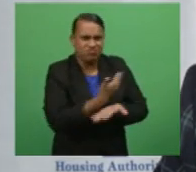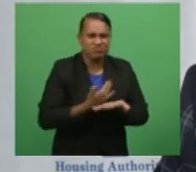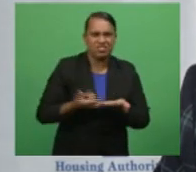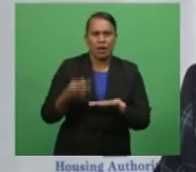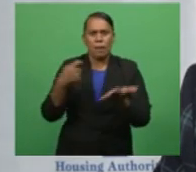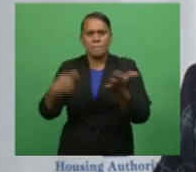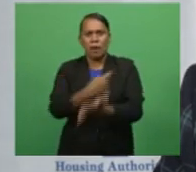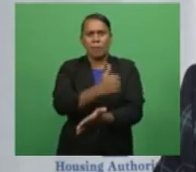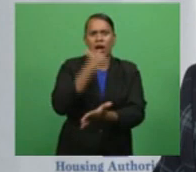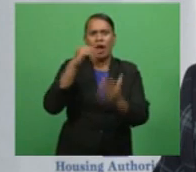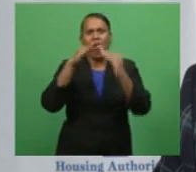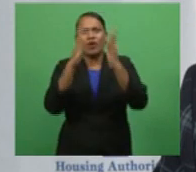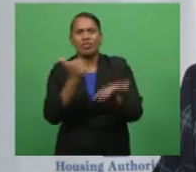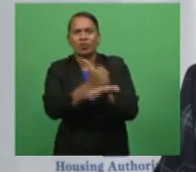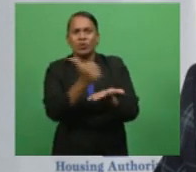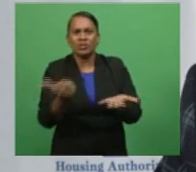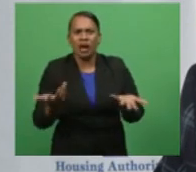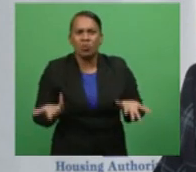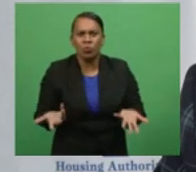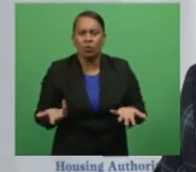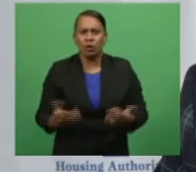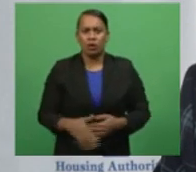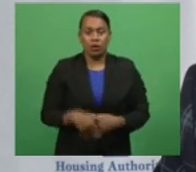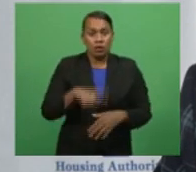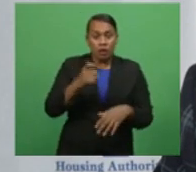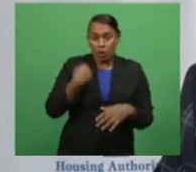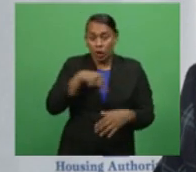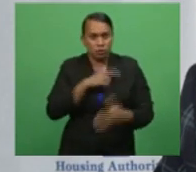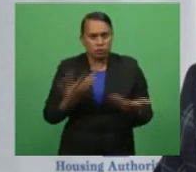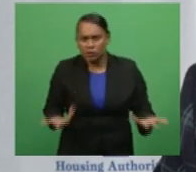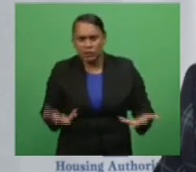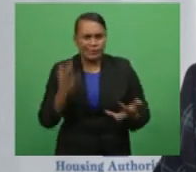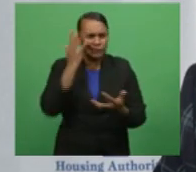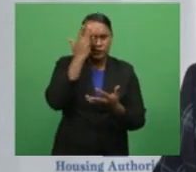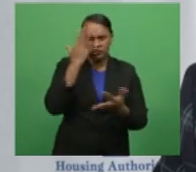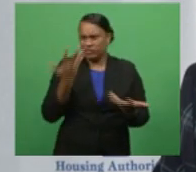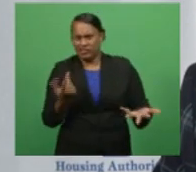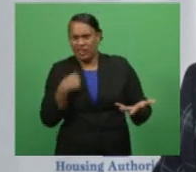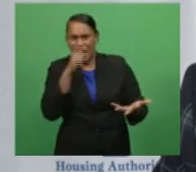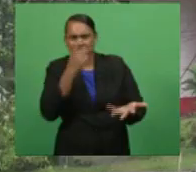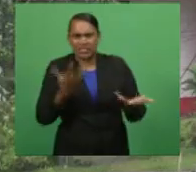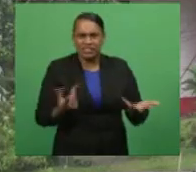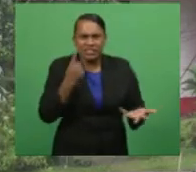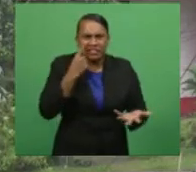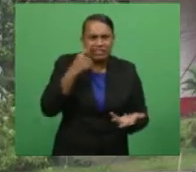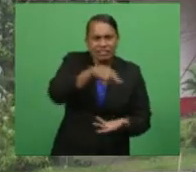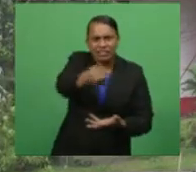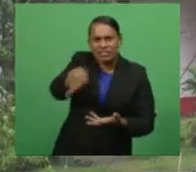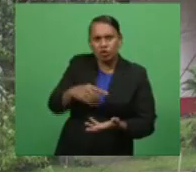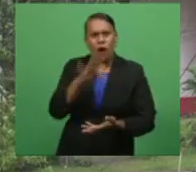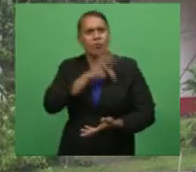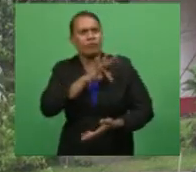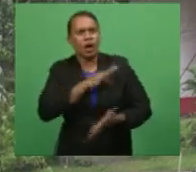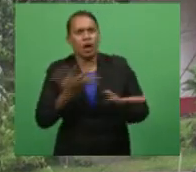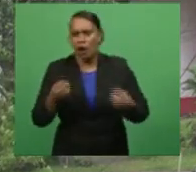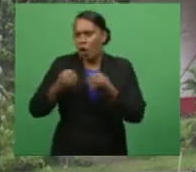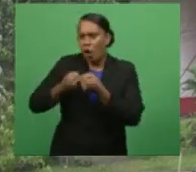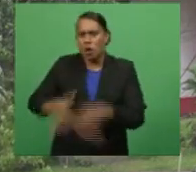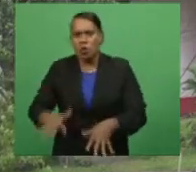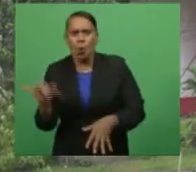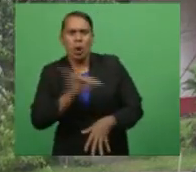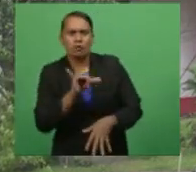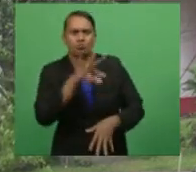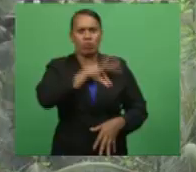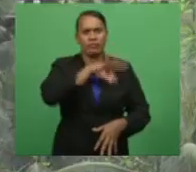months. But it's too early to determine the impact on the profit and loss. The Housing Authority largely focuses